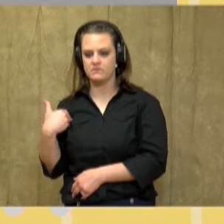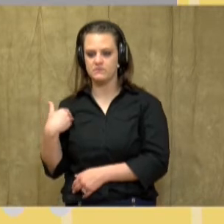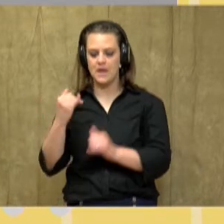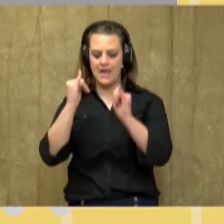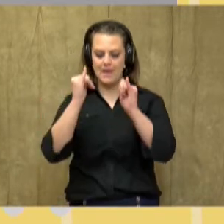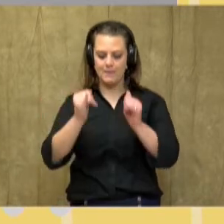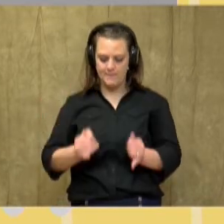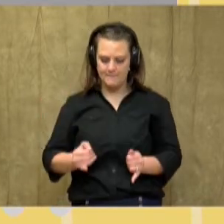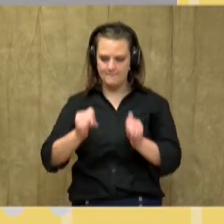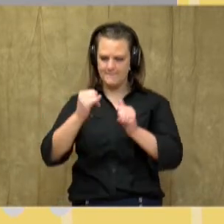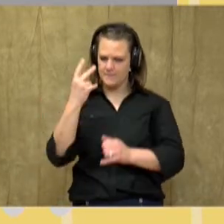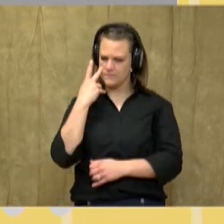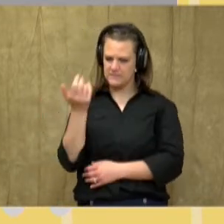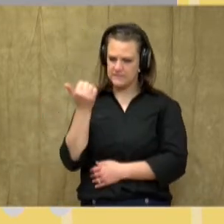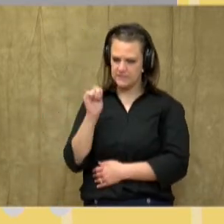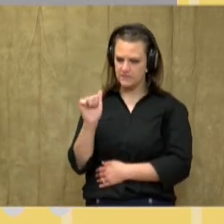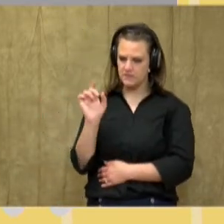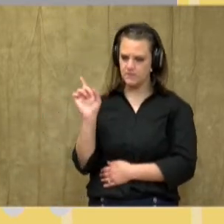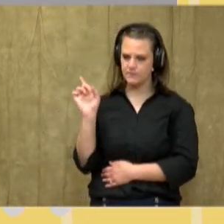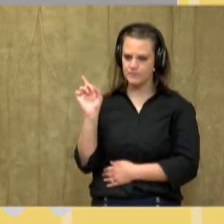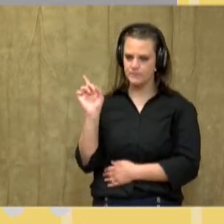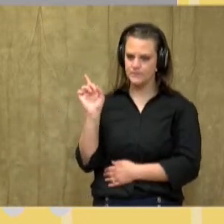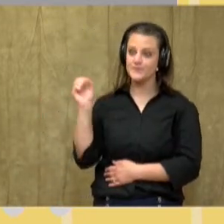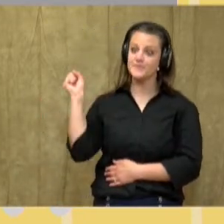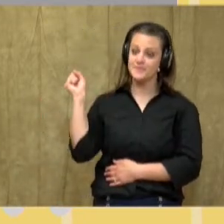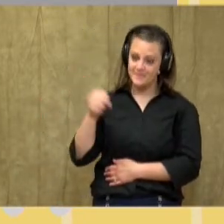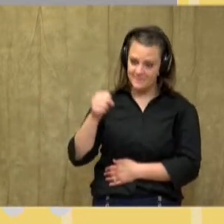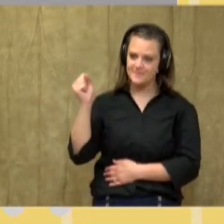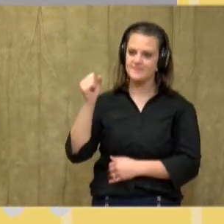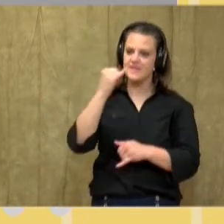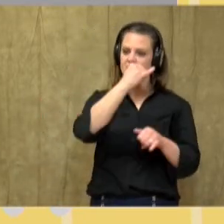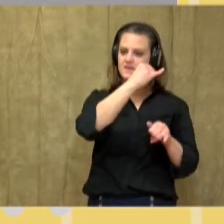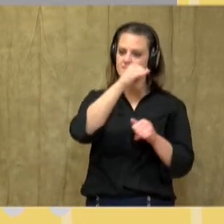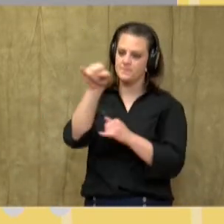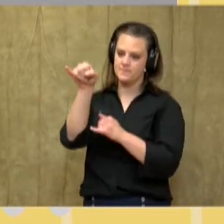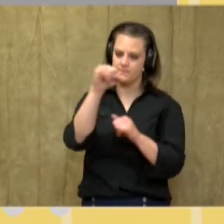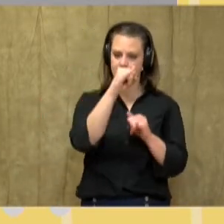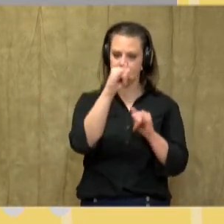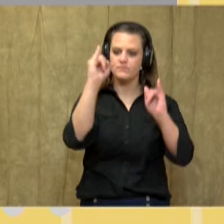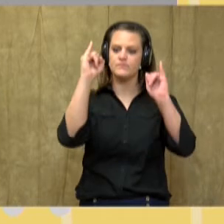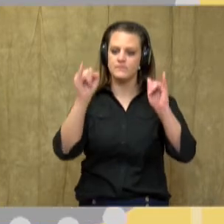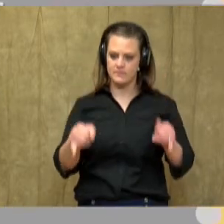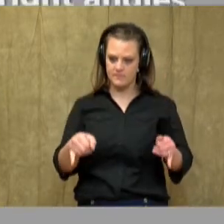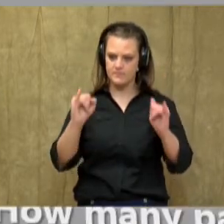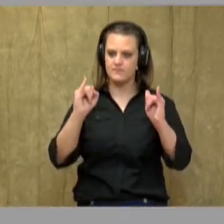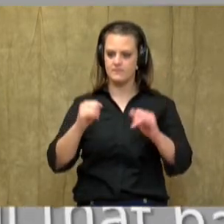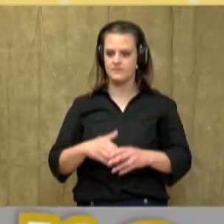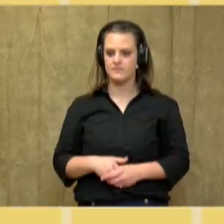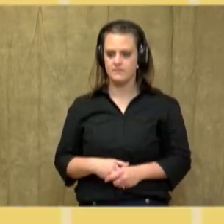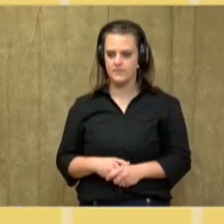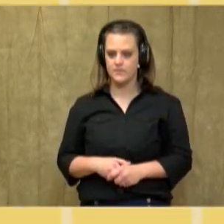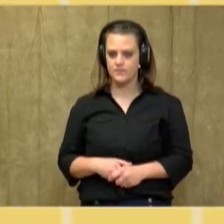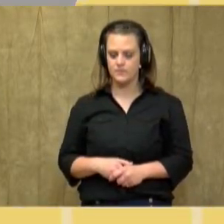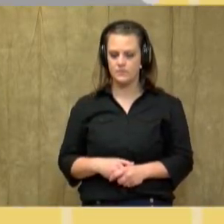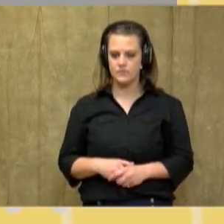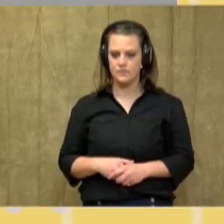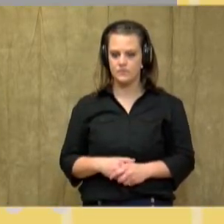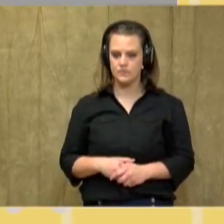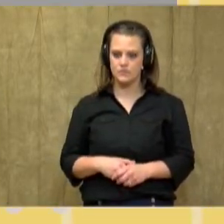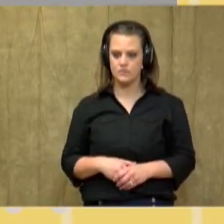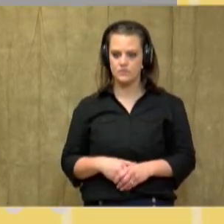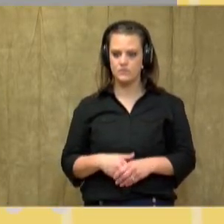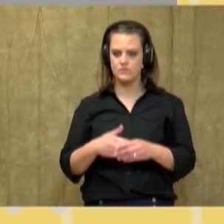parallel lines in this square? Yes, there are 2 sets of parallel lines in each square. All right, the